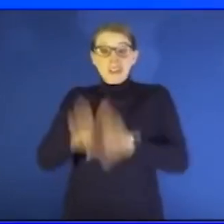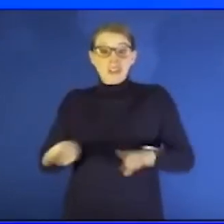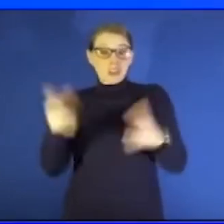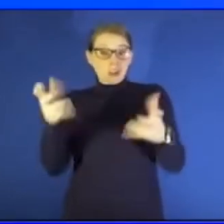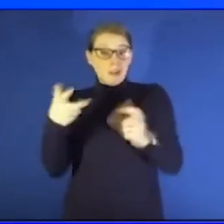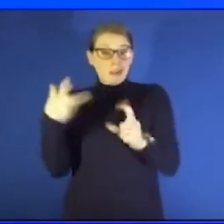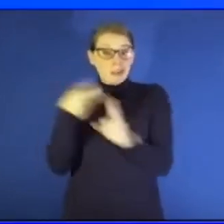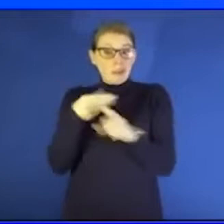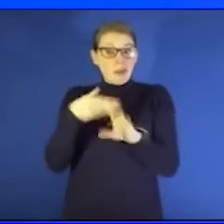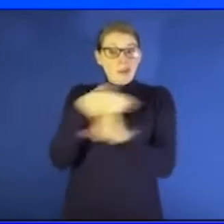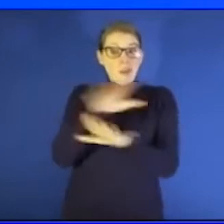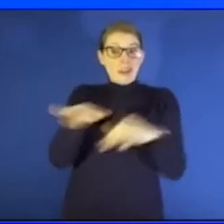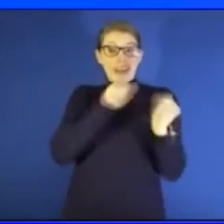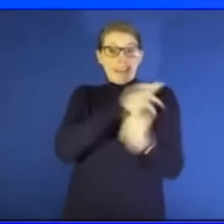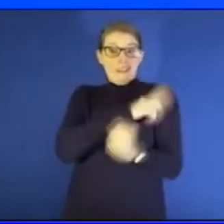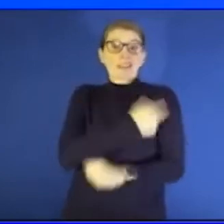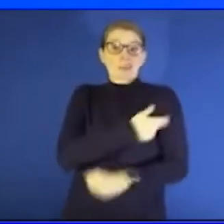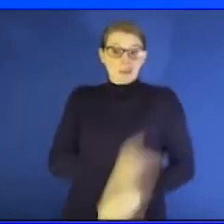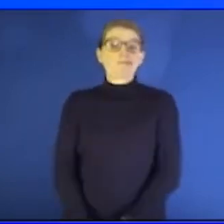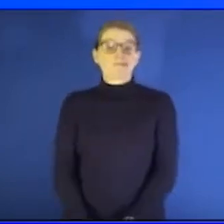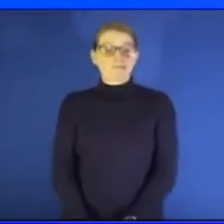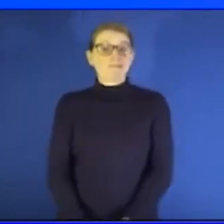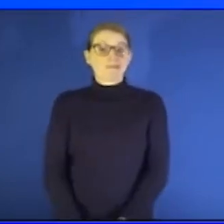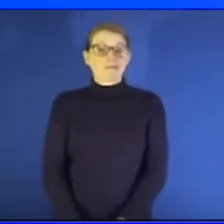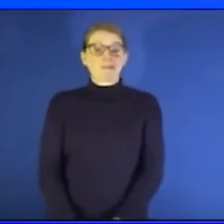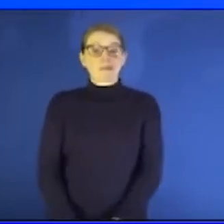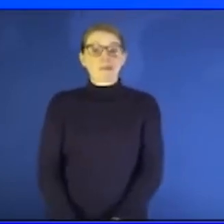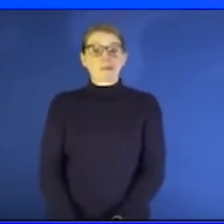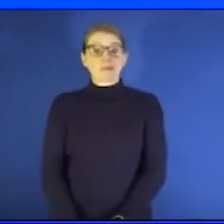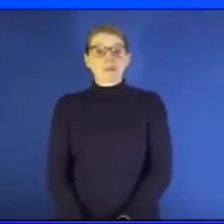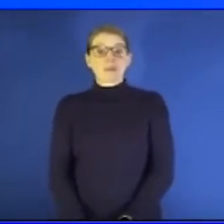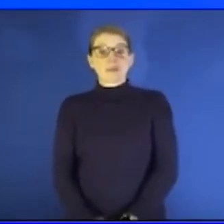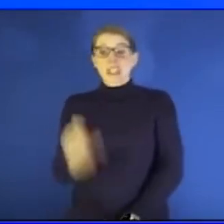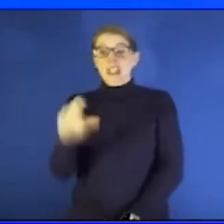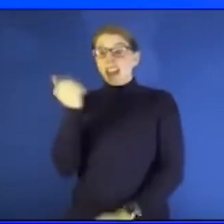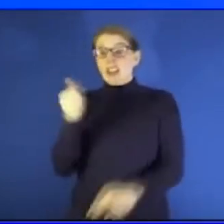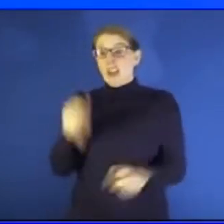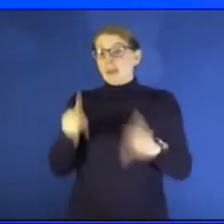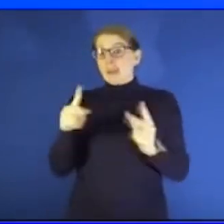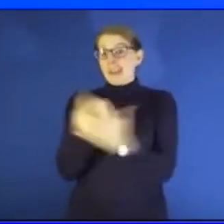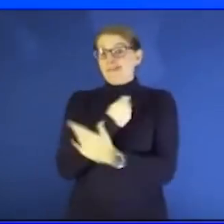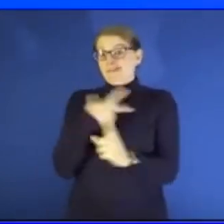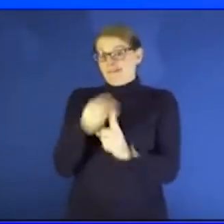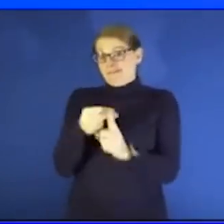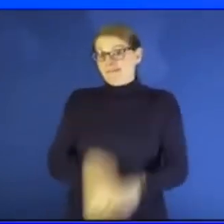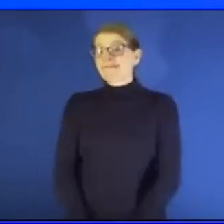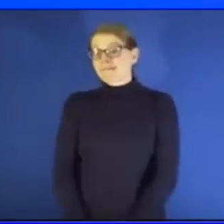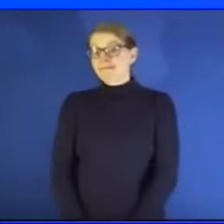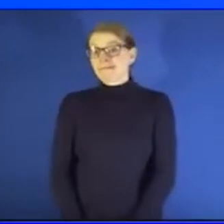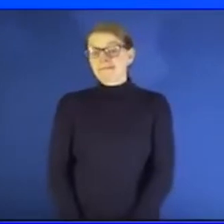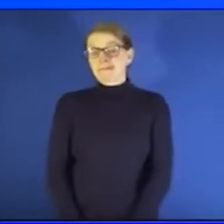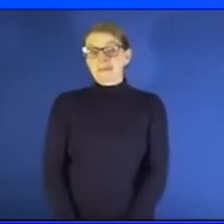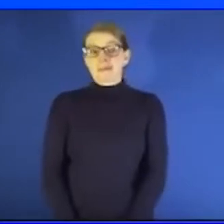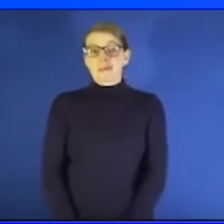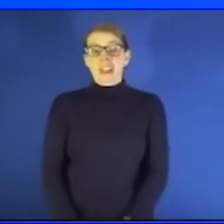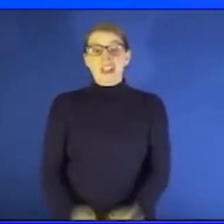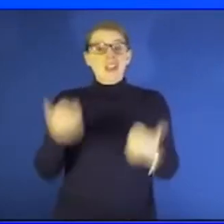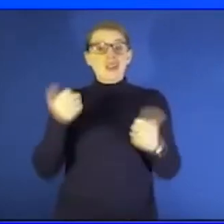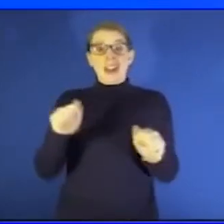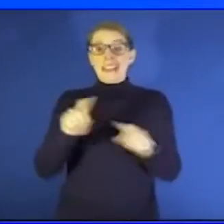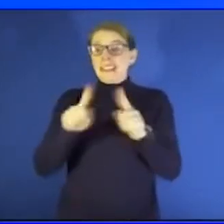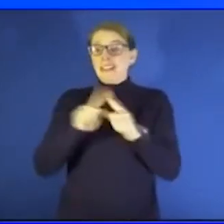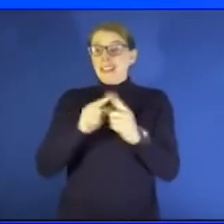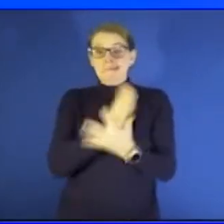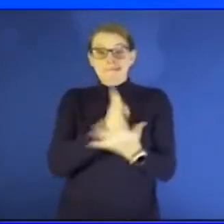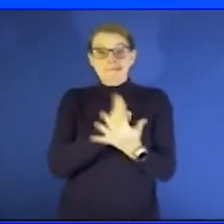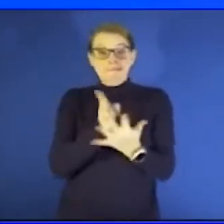leave the hospital, as another opportunity. So we've been trying multiple avenues. I do